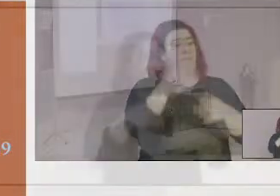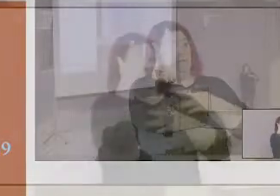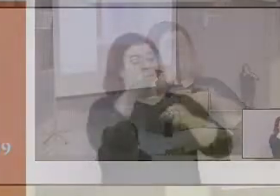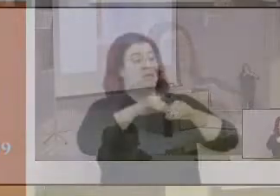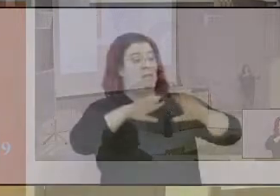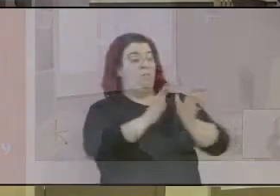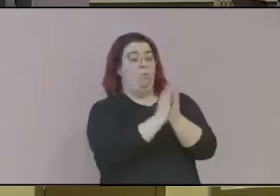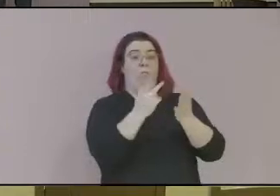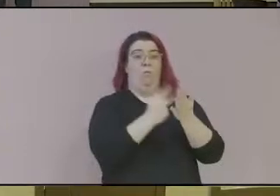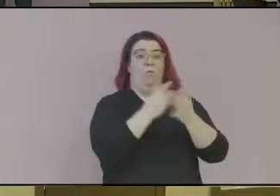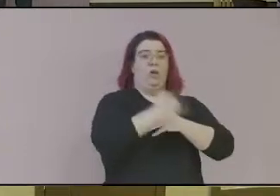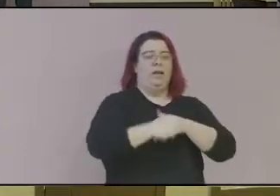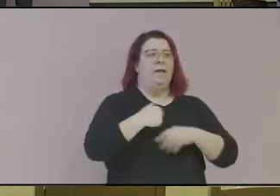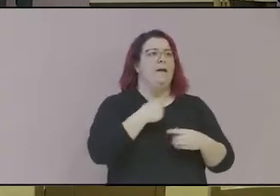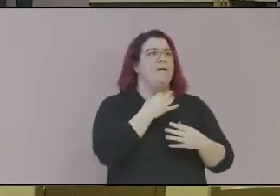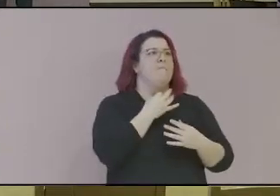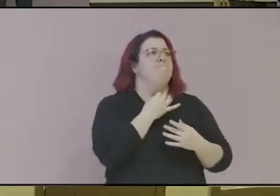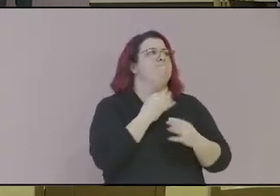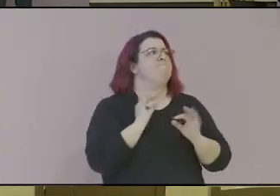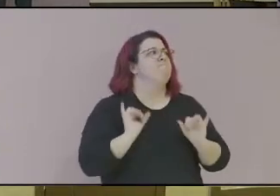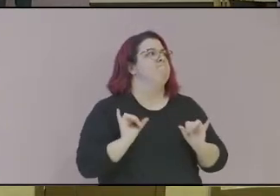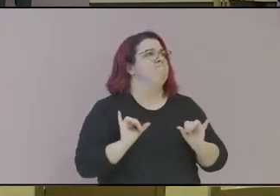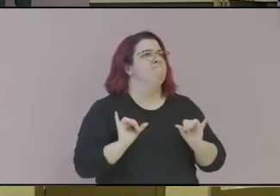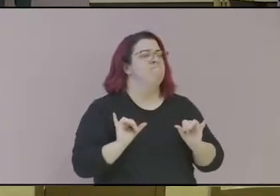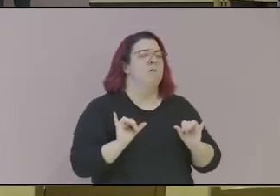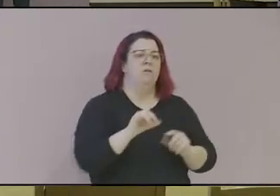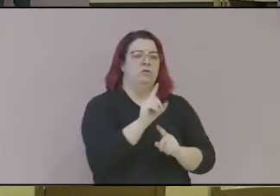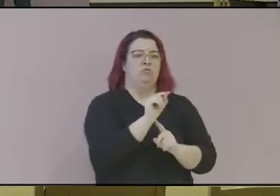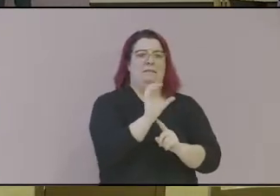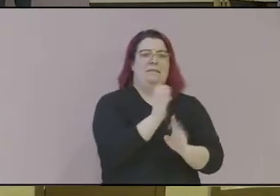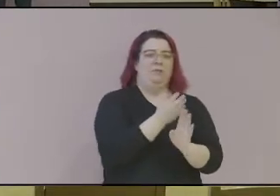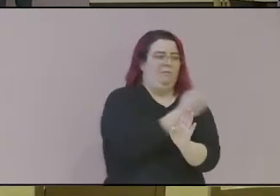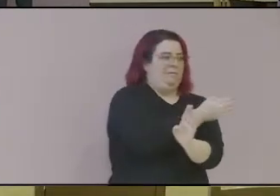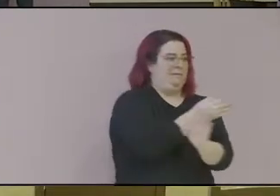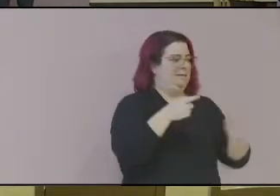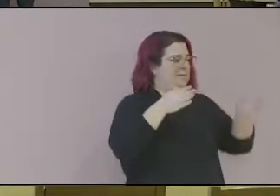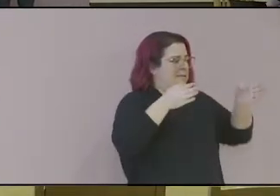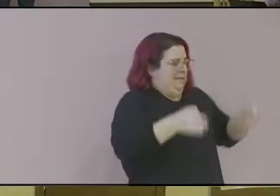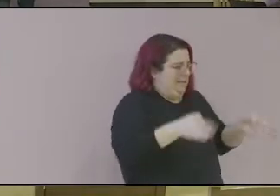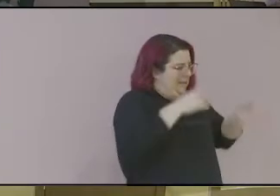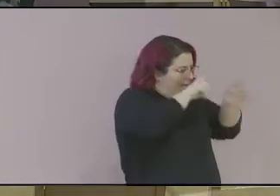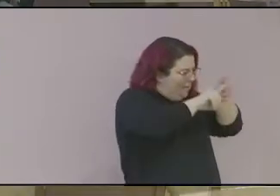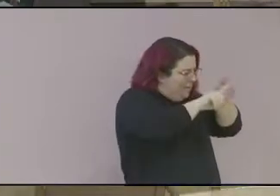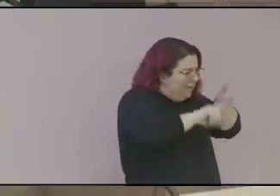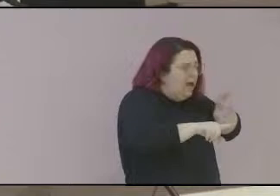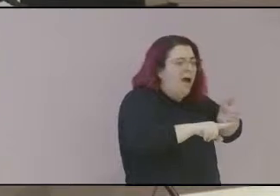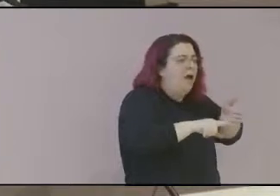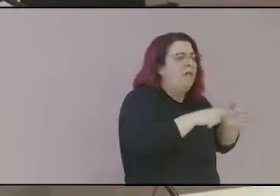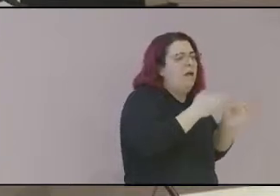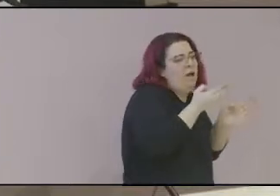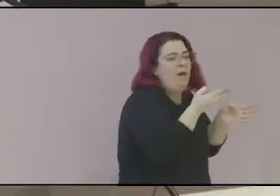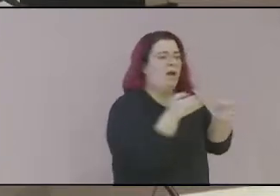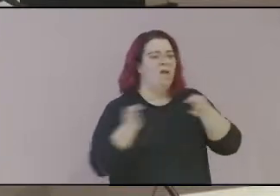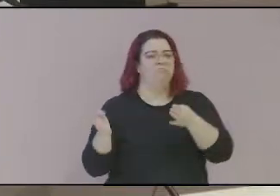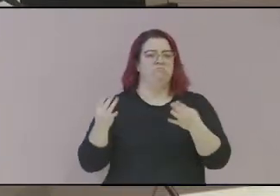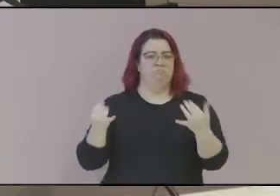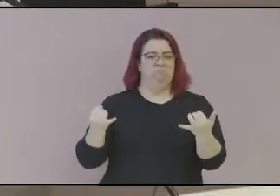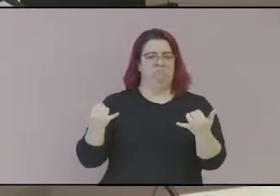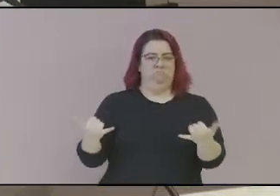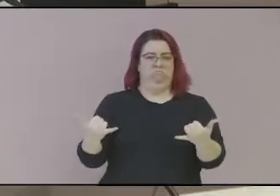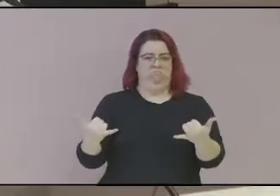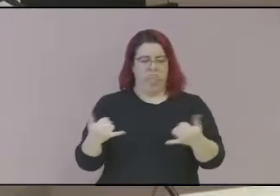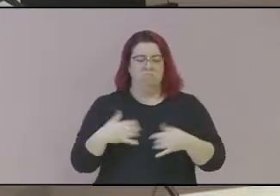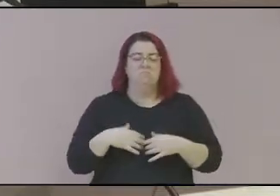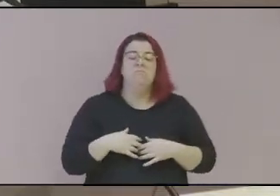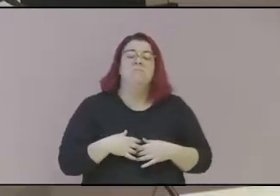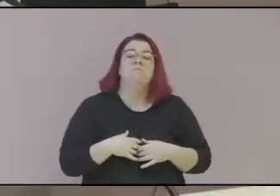a historian of the early 20th century, researching much more recent history, working in the State Department of Health archives and